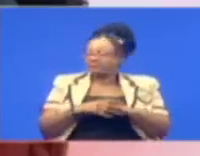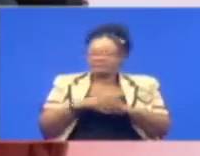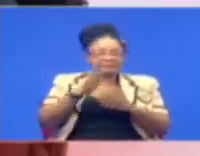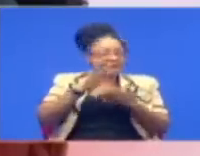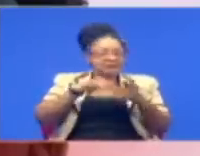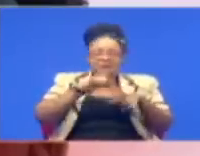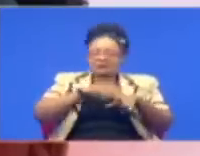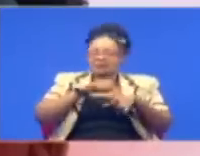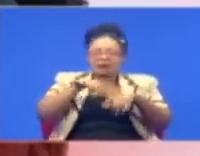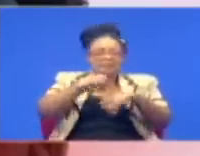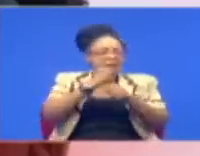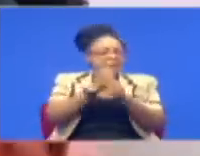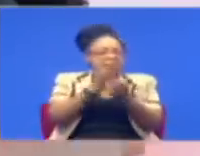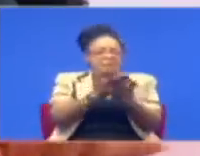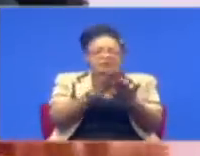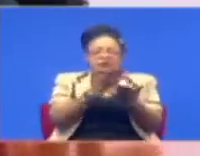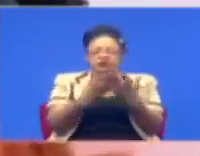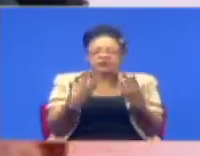make my appeal so easy.